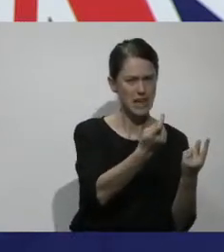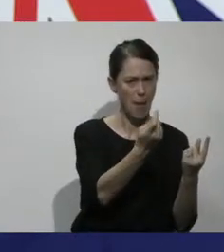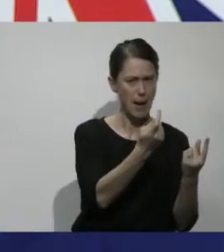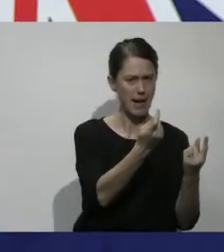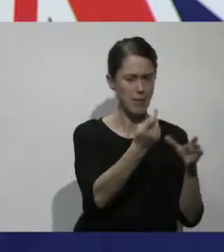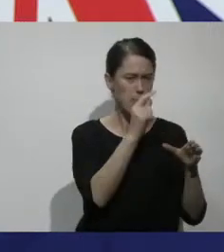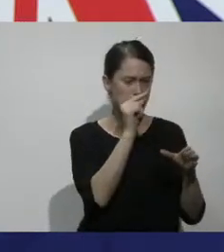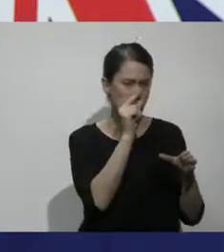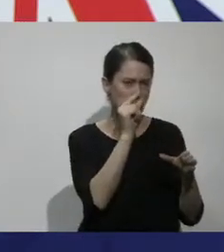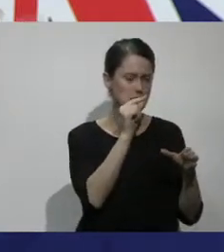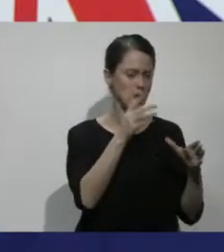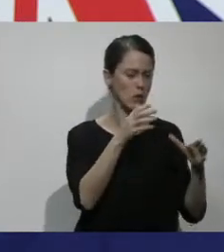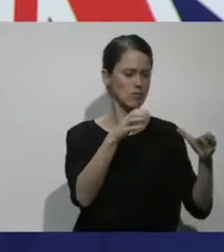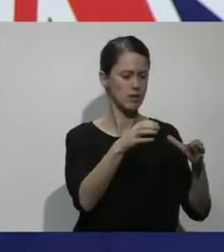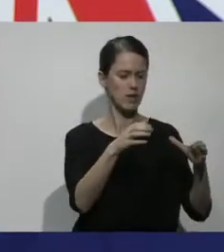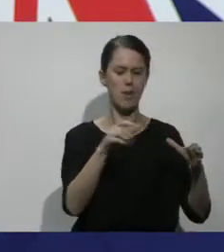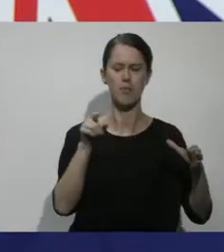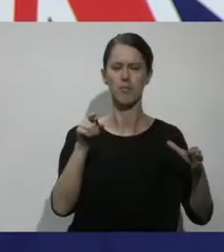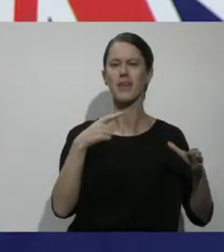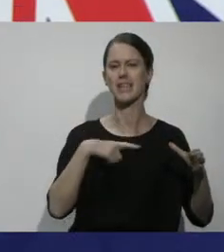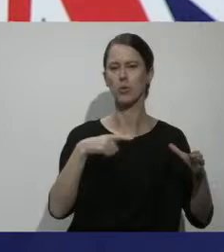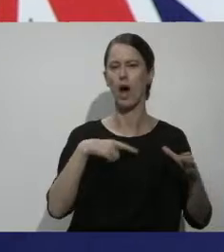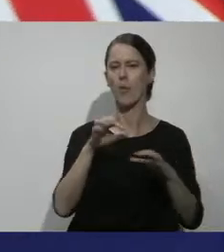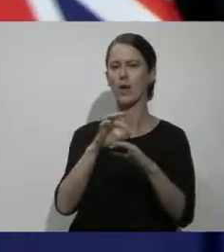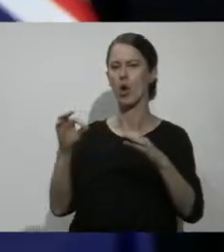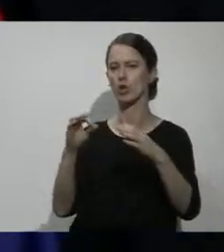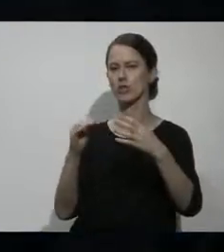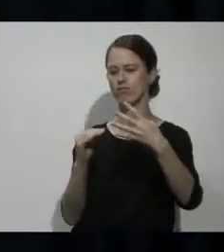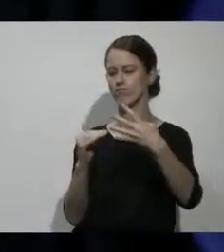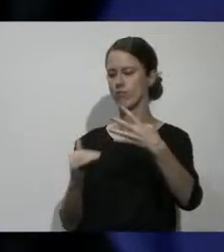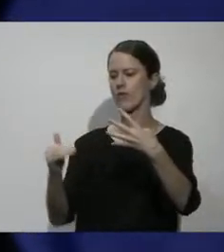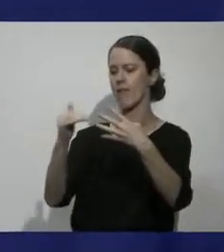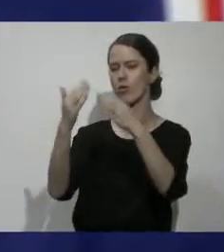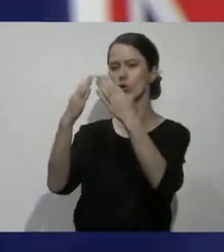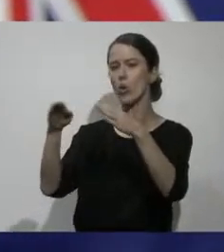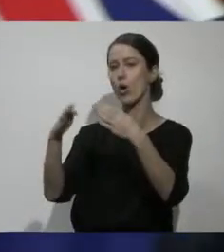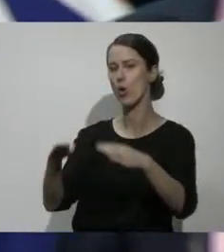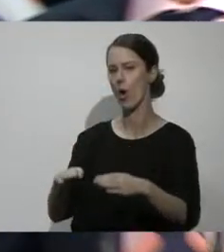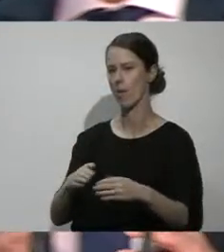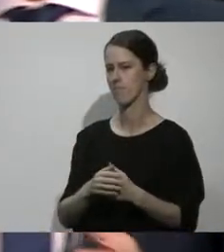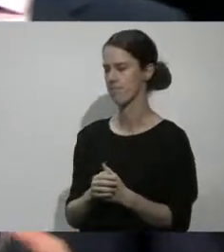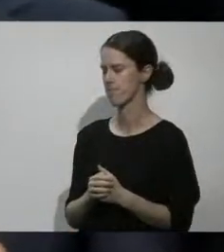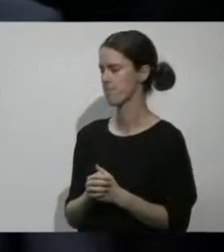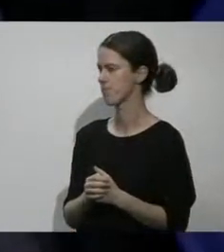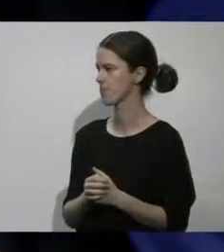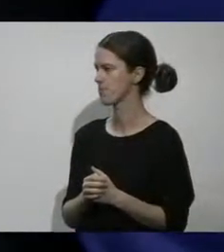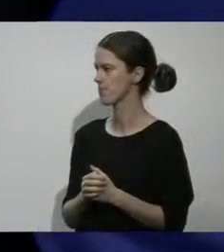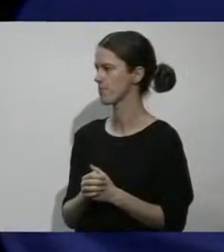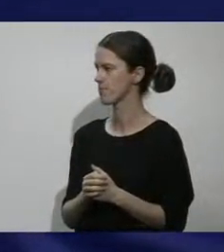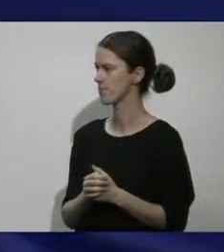the cluster. But Director General. Can I make an additional comment on that? One of the things that's really